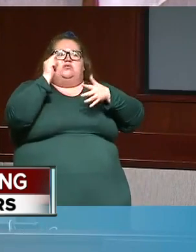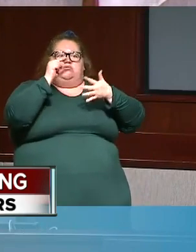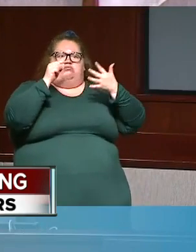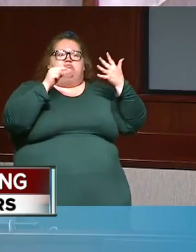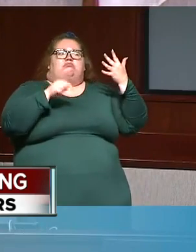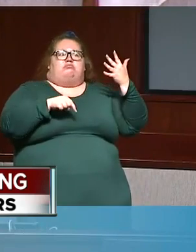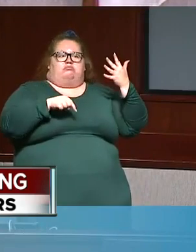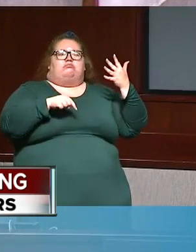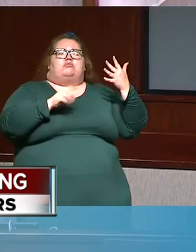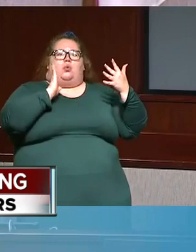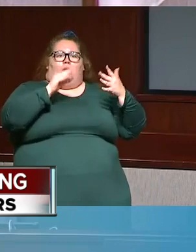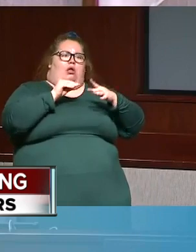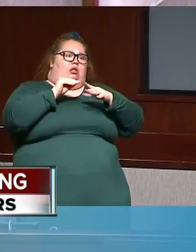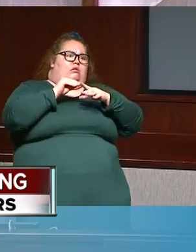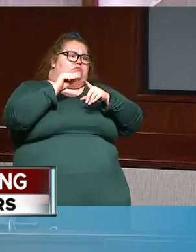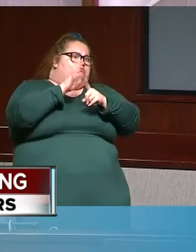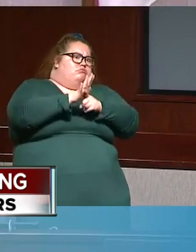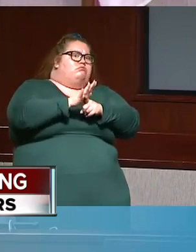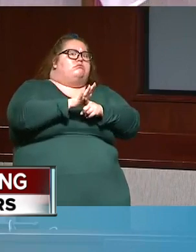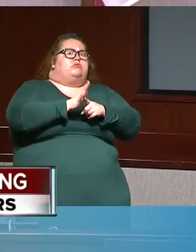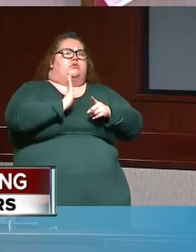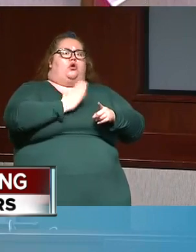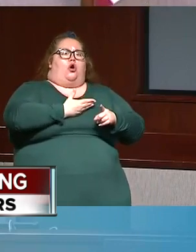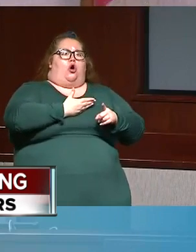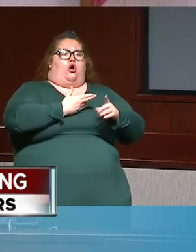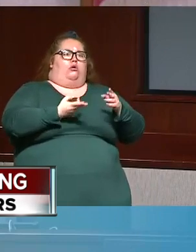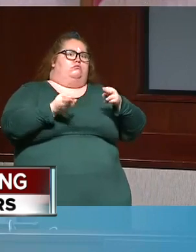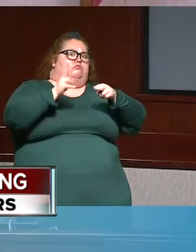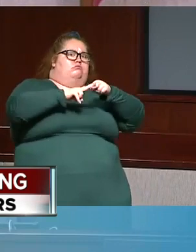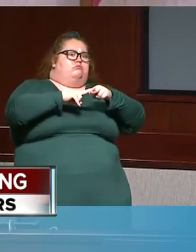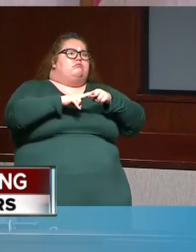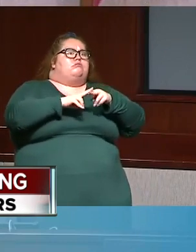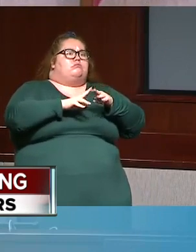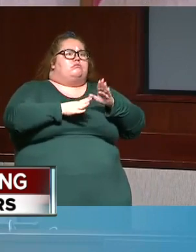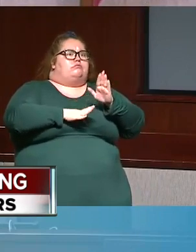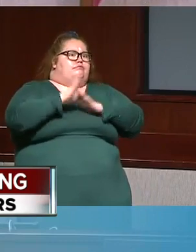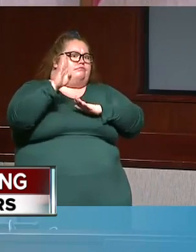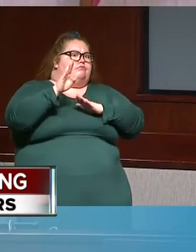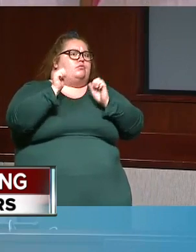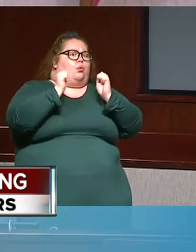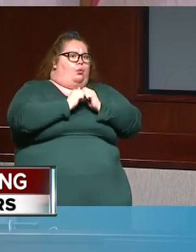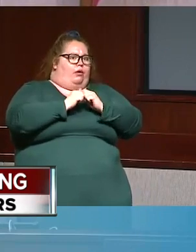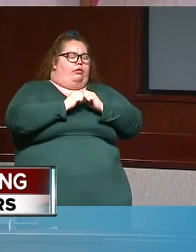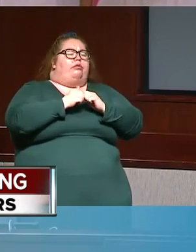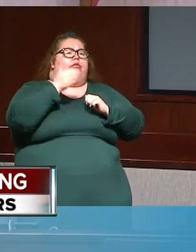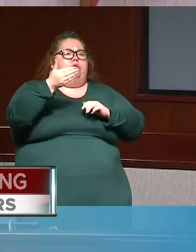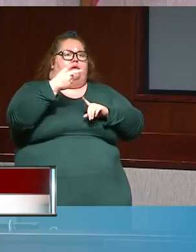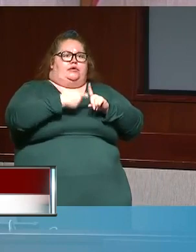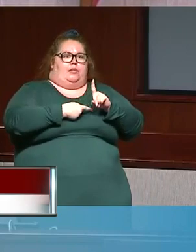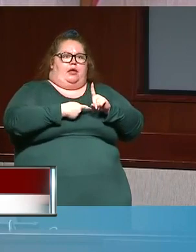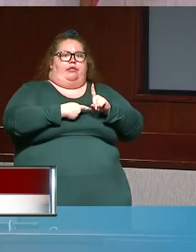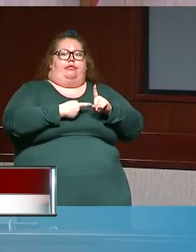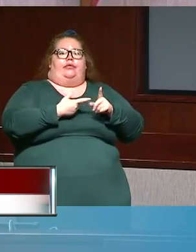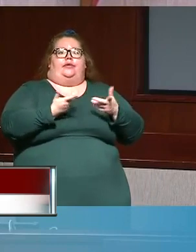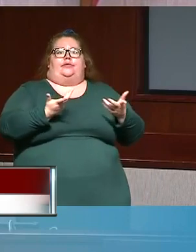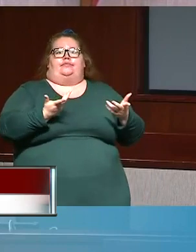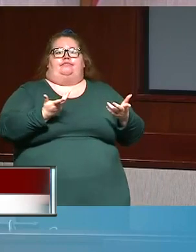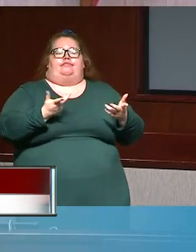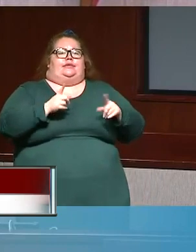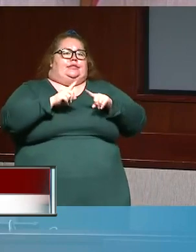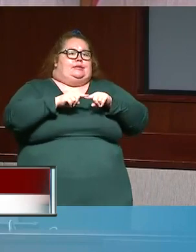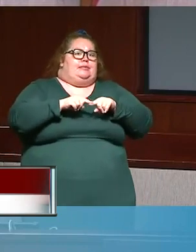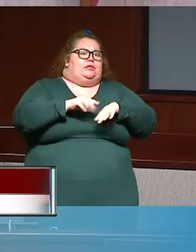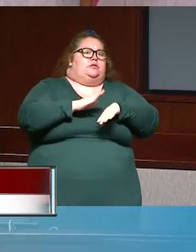affect where that bell curve goes. Everything from simple figures like population, but also